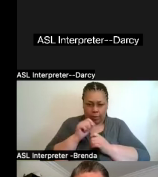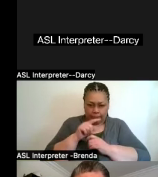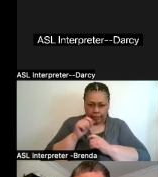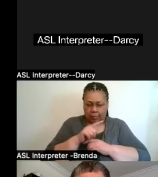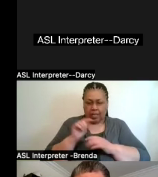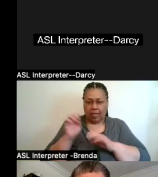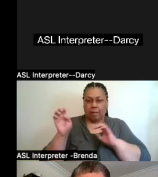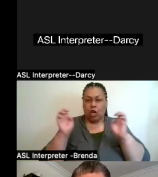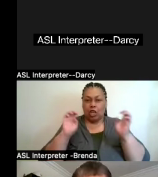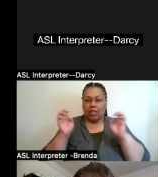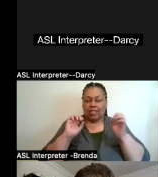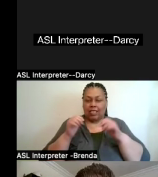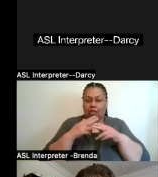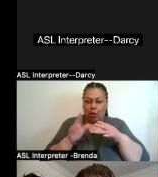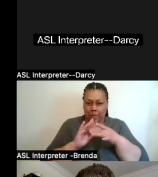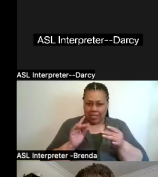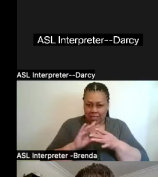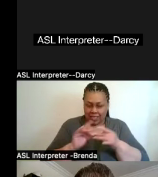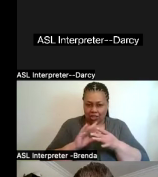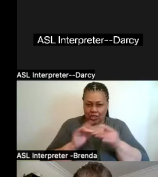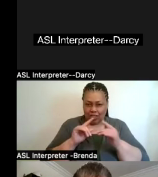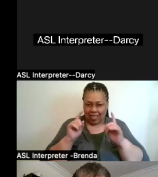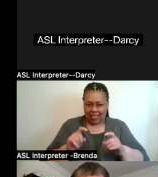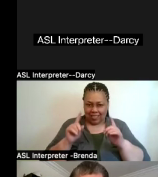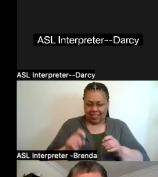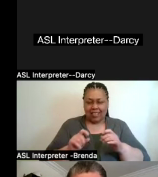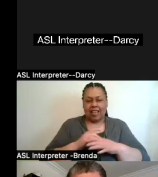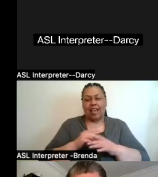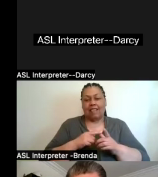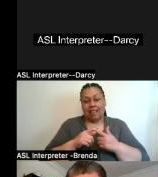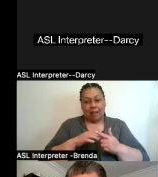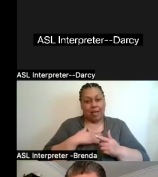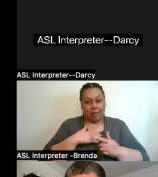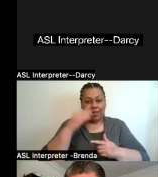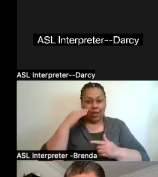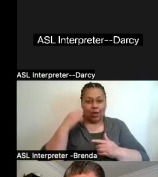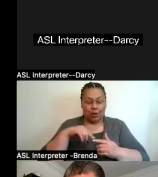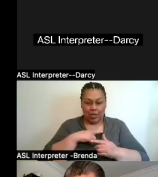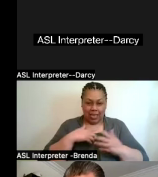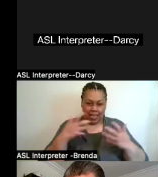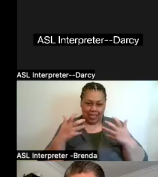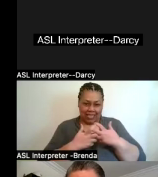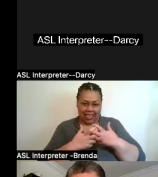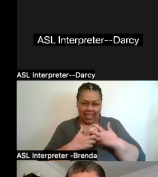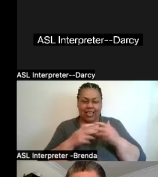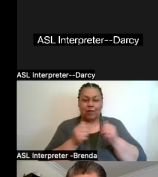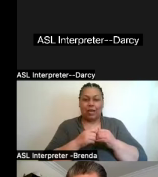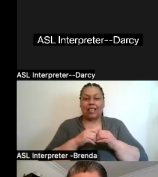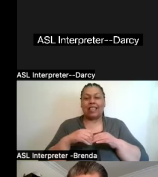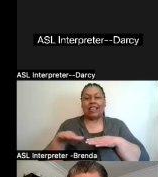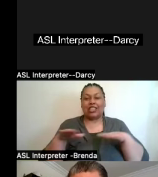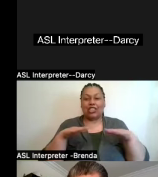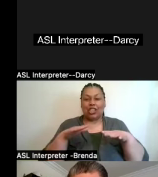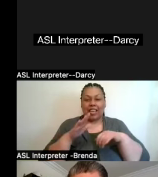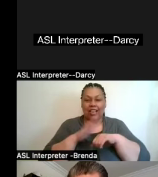emergency short message test. And then I'm happy to know that we can sync the shake alert with it. So I'm looking forward to adding that